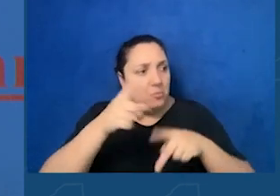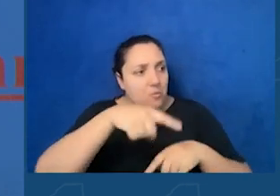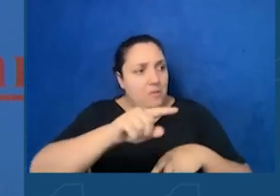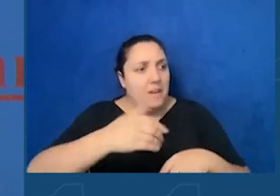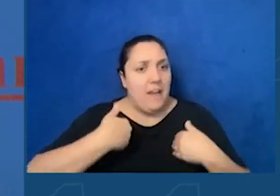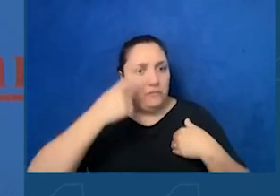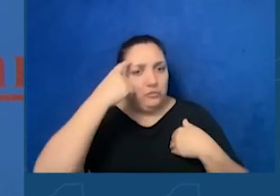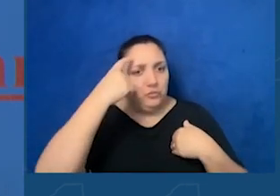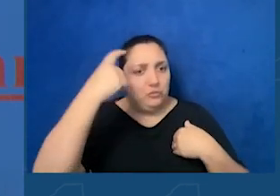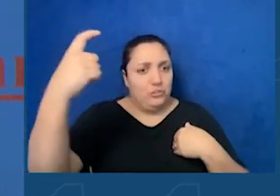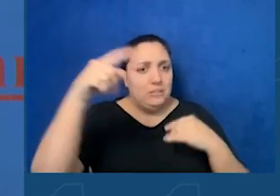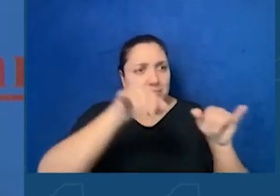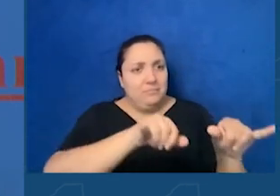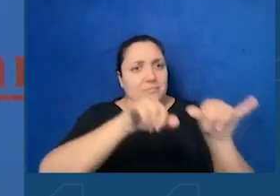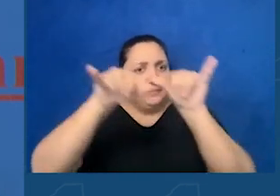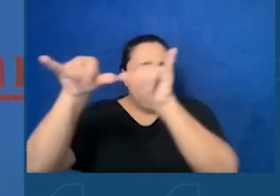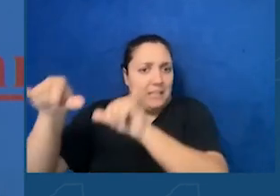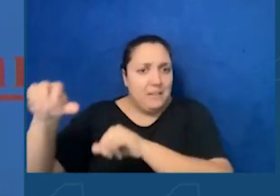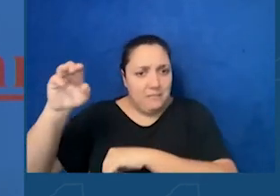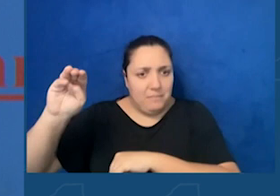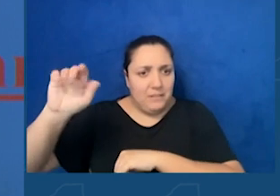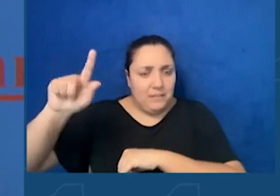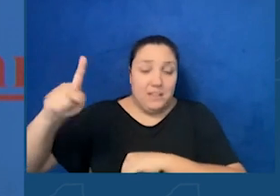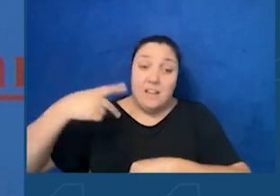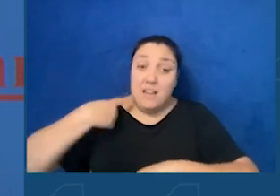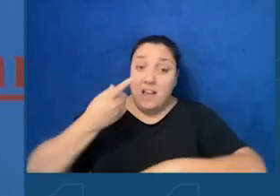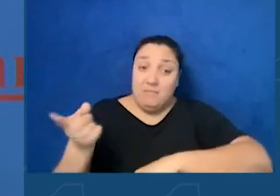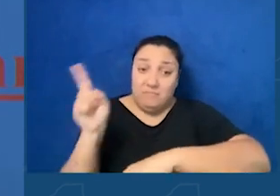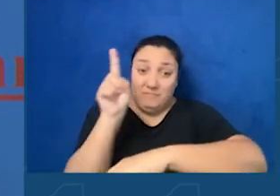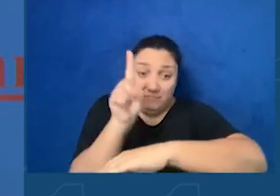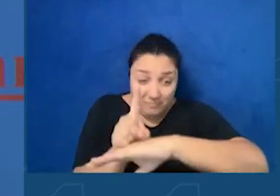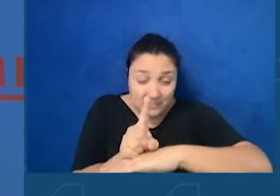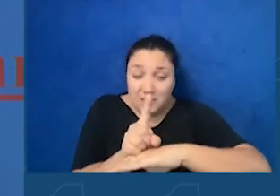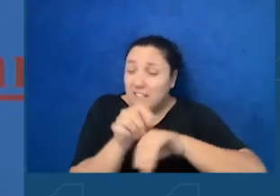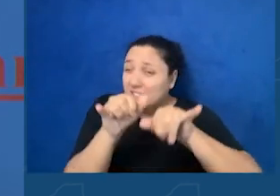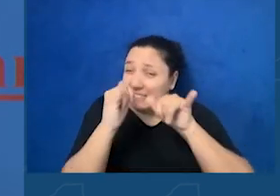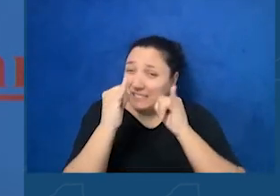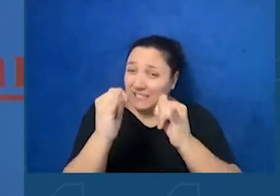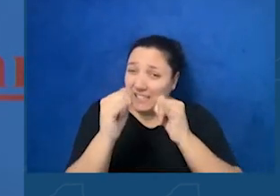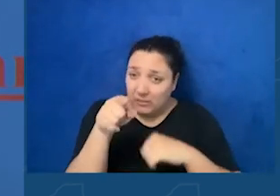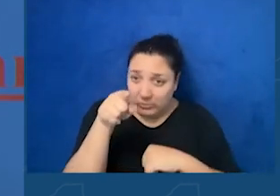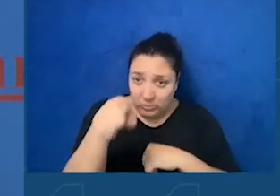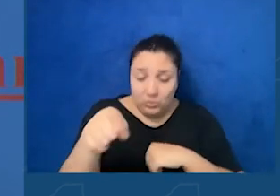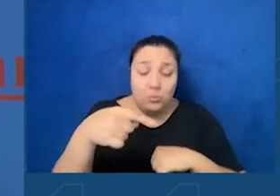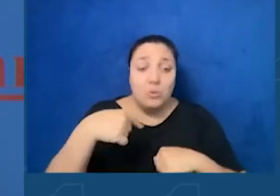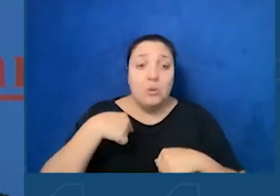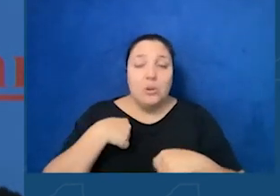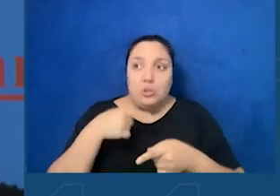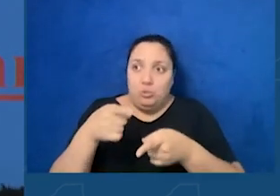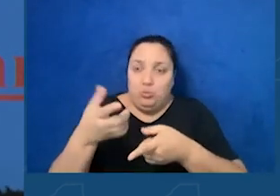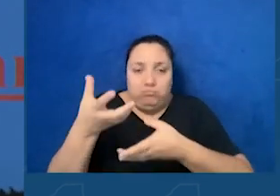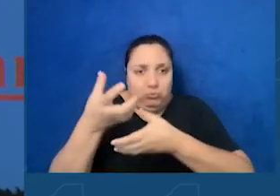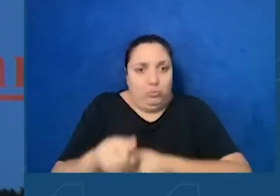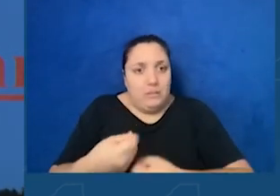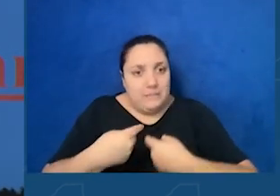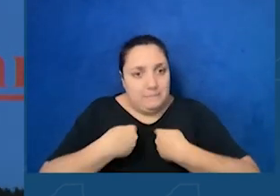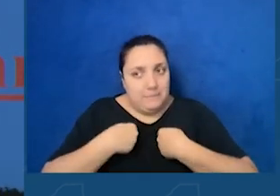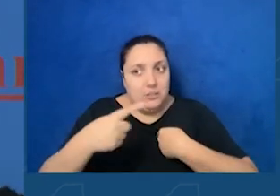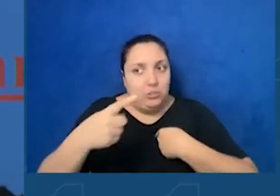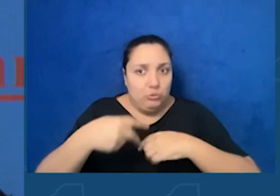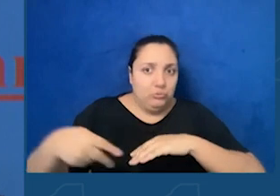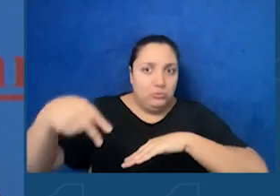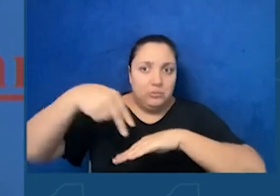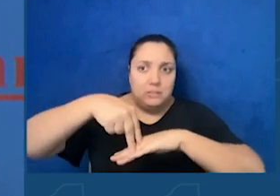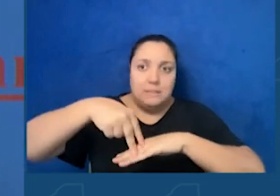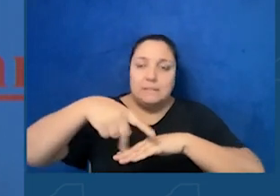by all of you, the people of this community that had your faith in me and stood up and said, we're with her. You have empowered me